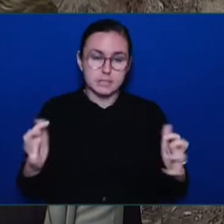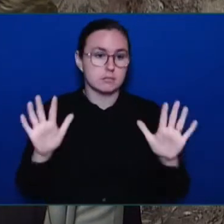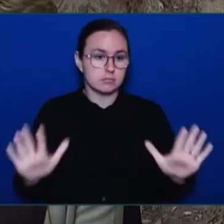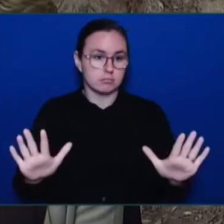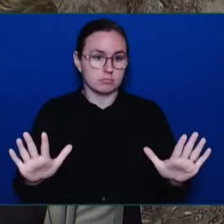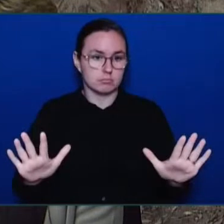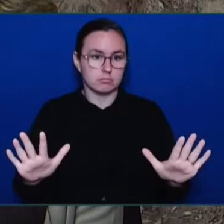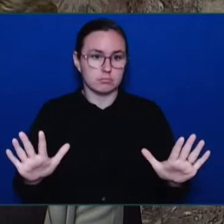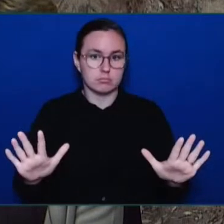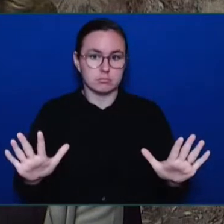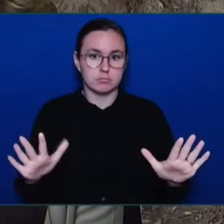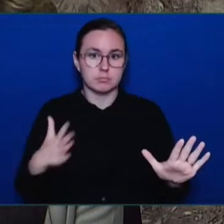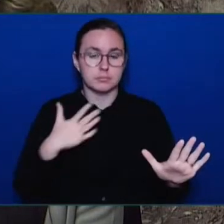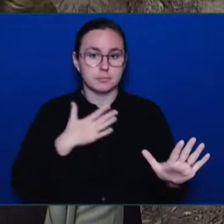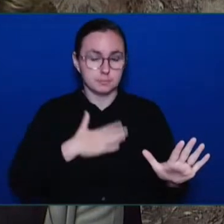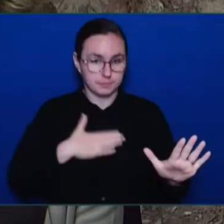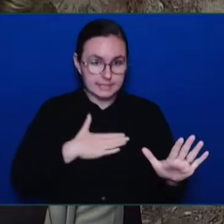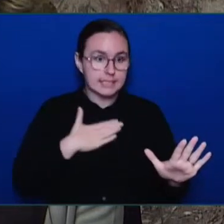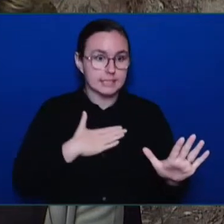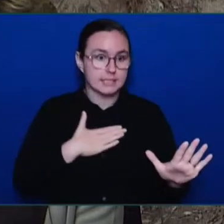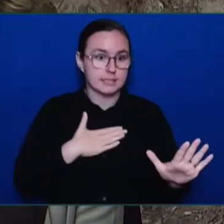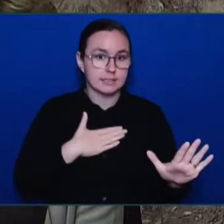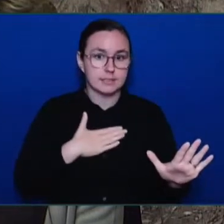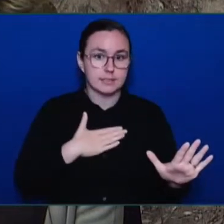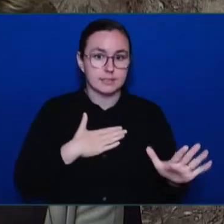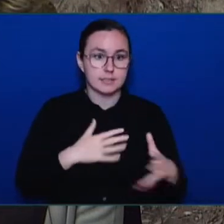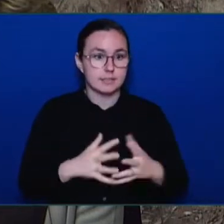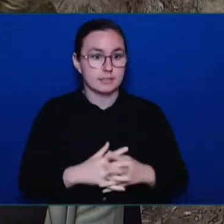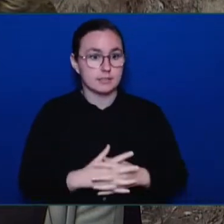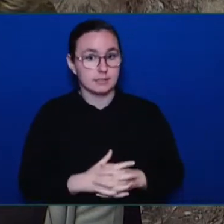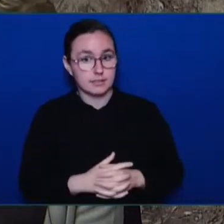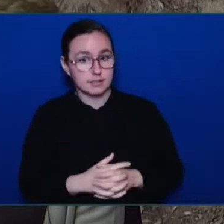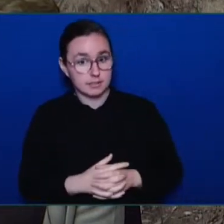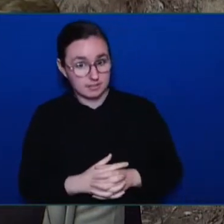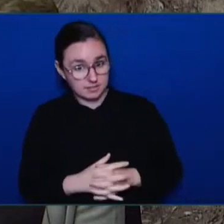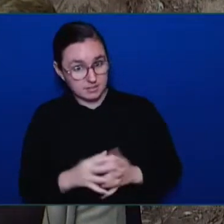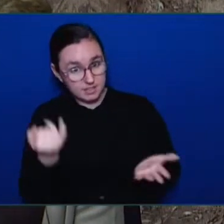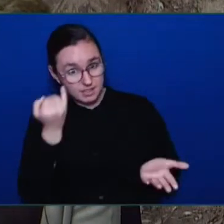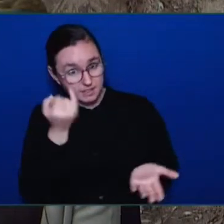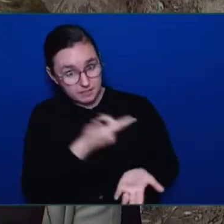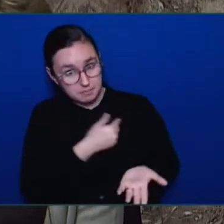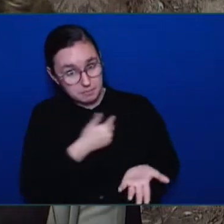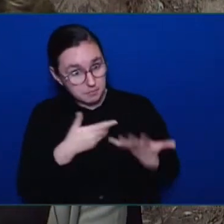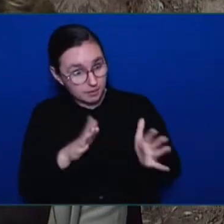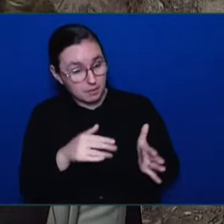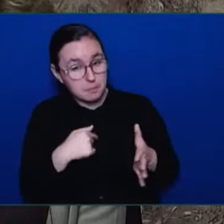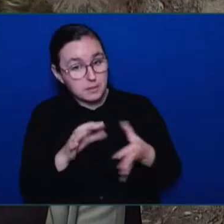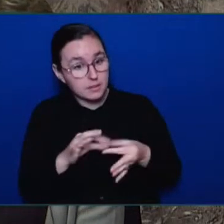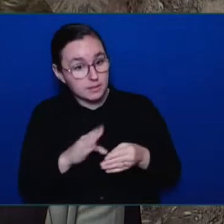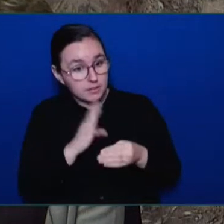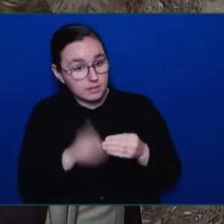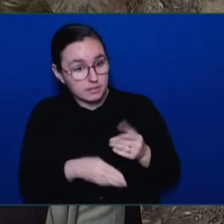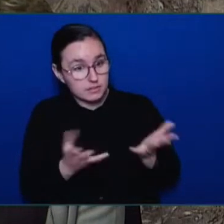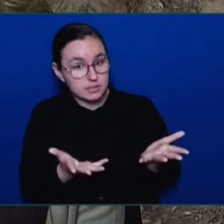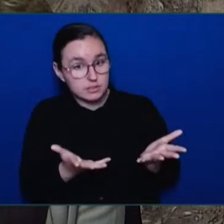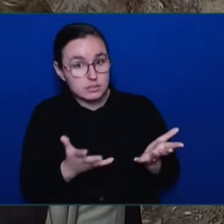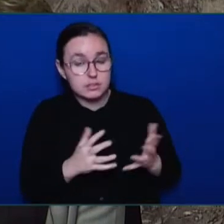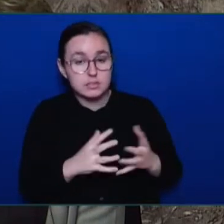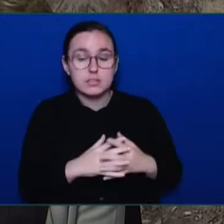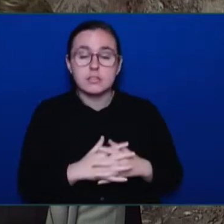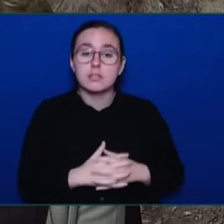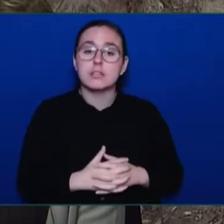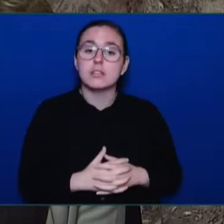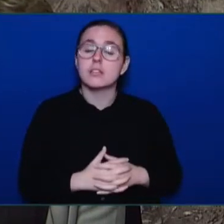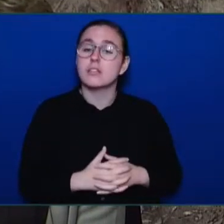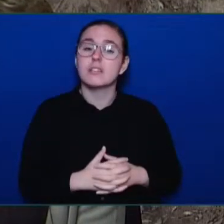Members. Sorry, if the member would allow me to speak. Honourable Speaker, doesn't have to tell me anything about Royal Columbian Hospital or